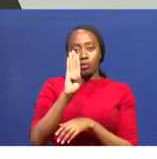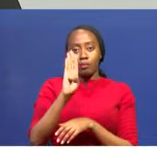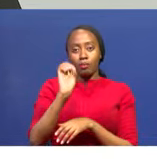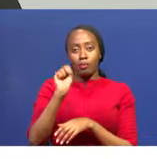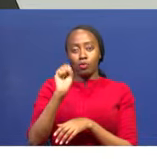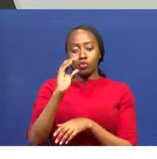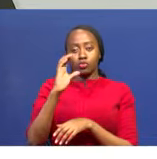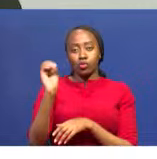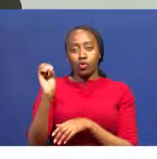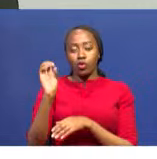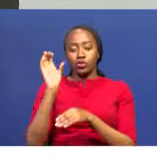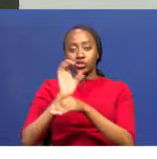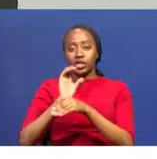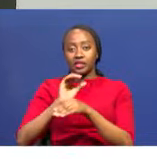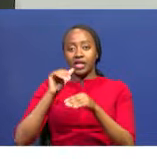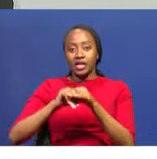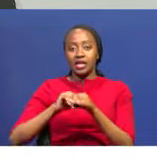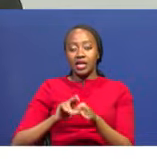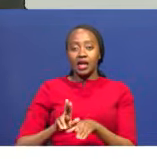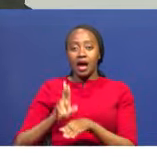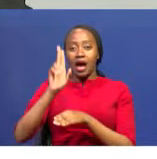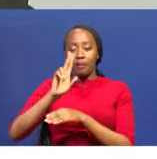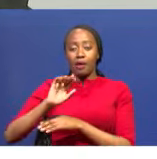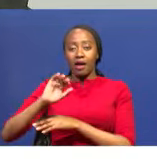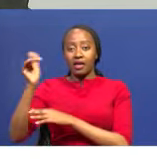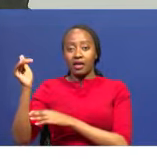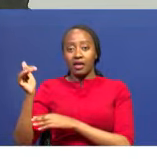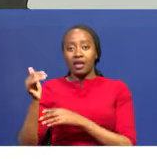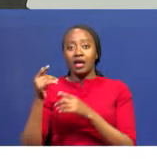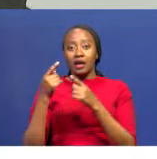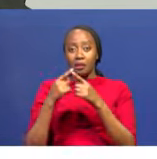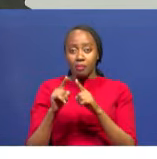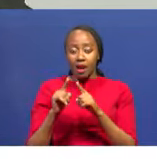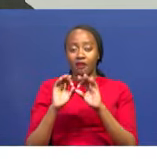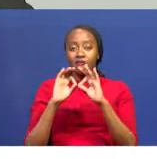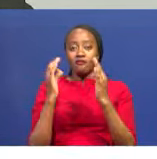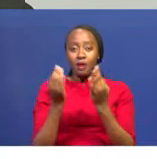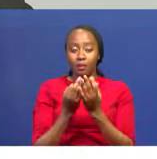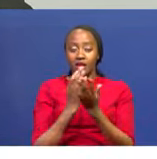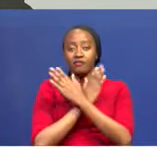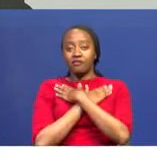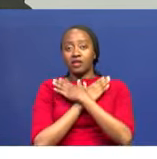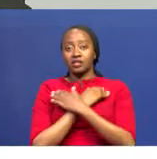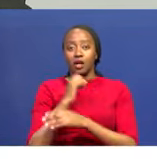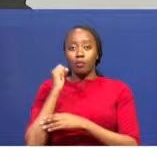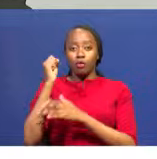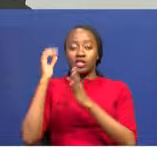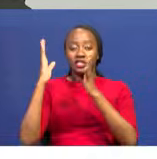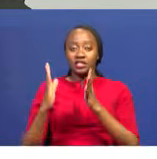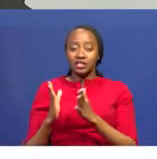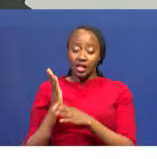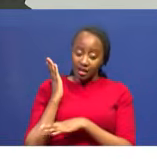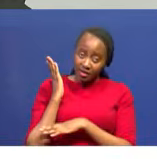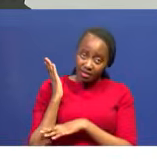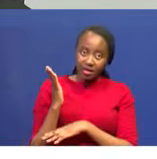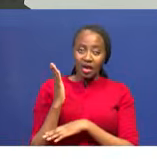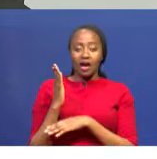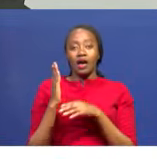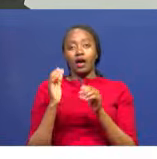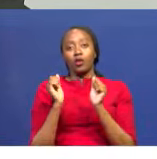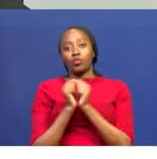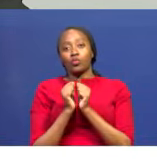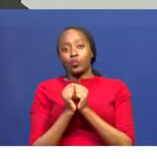being informed by our very own reporter, that is Chumba, that family, friends, politicians as well are currently attending that particular Mass.